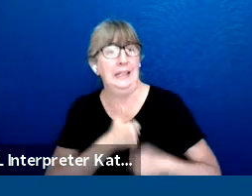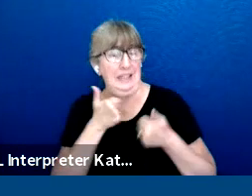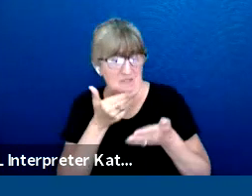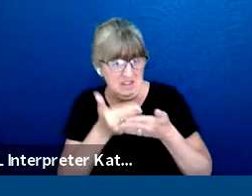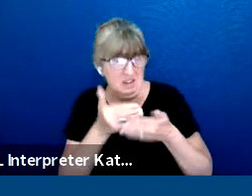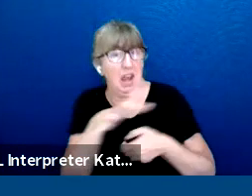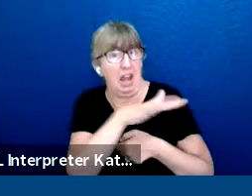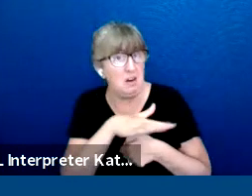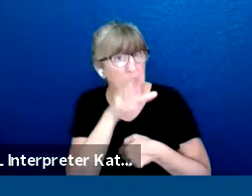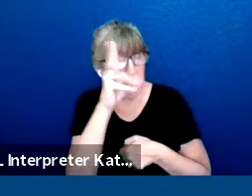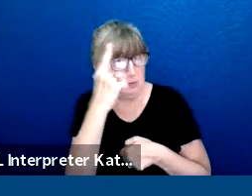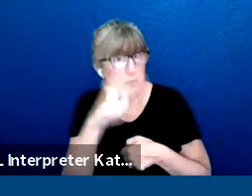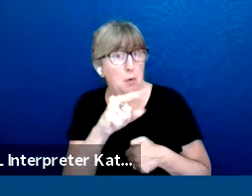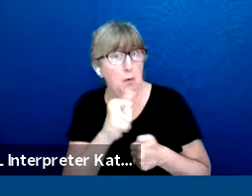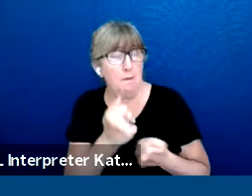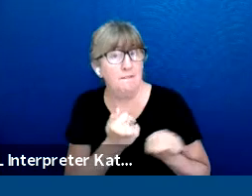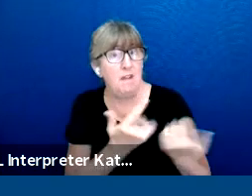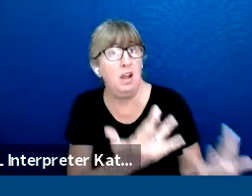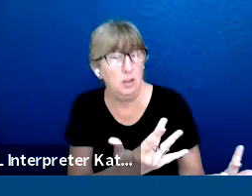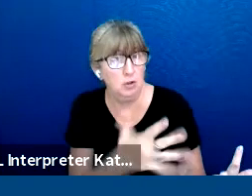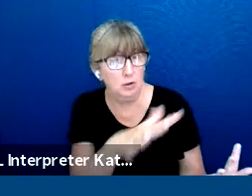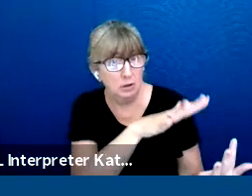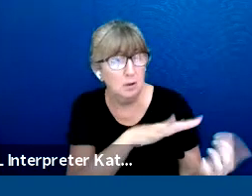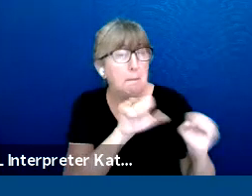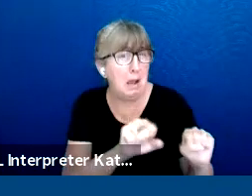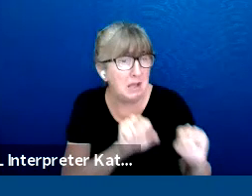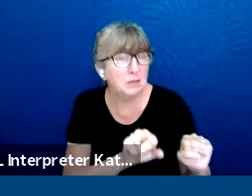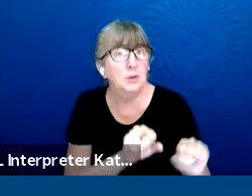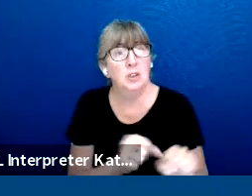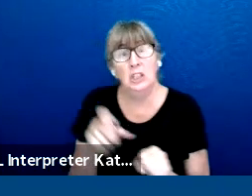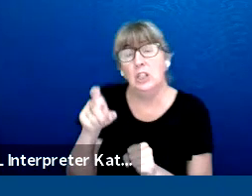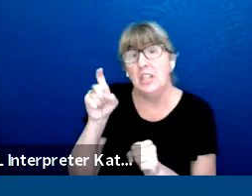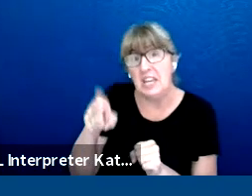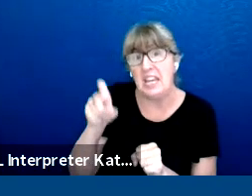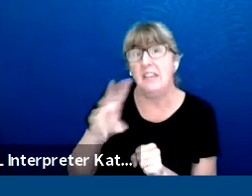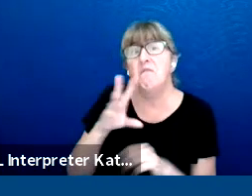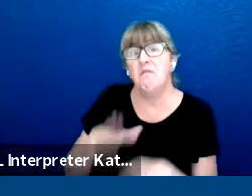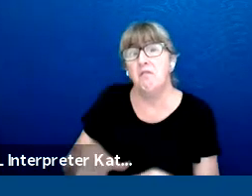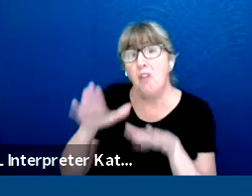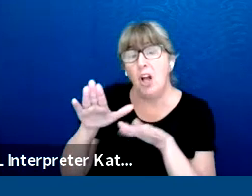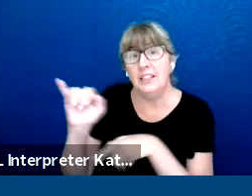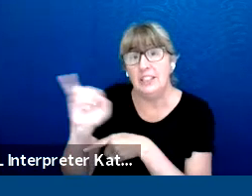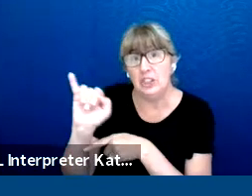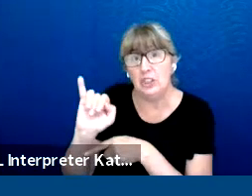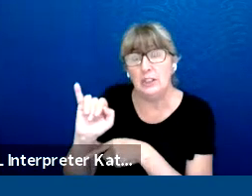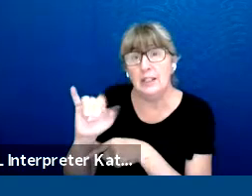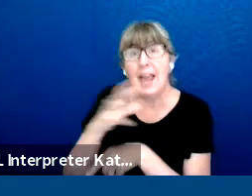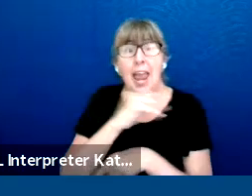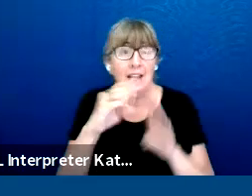know to get flood insurance, not just homeowners insurance? If not, is there an effort to educate more people?